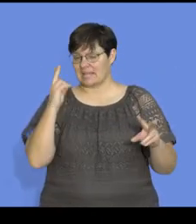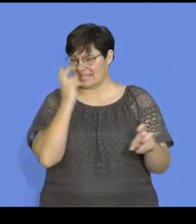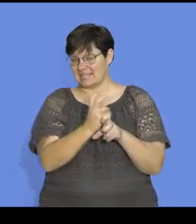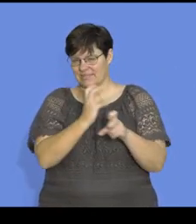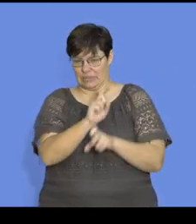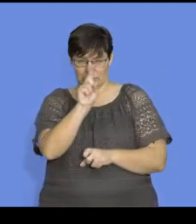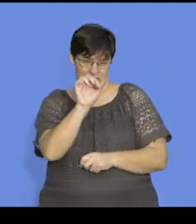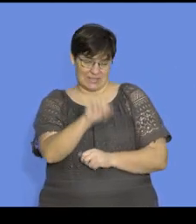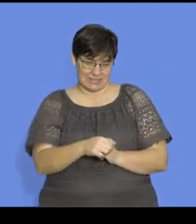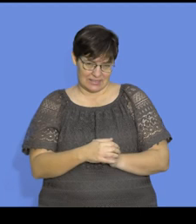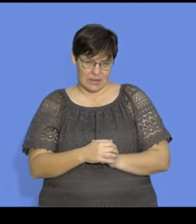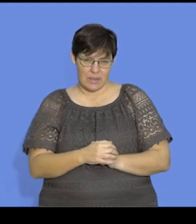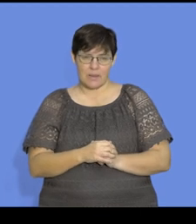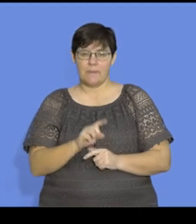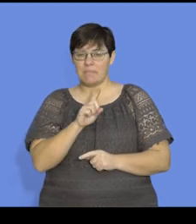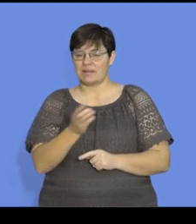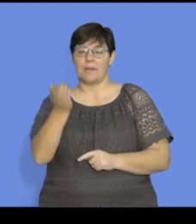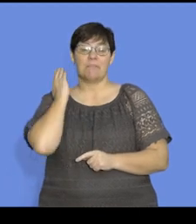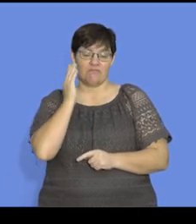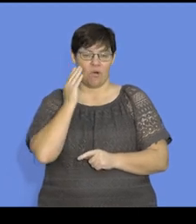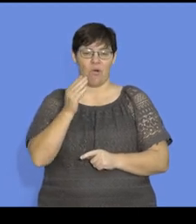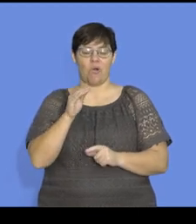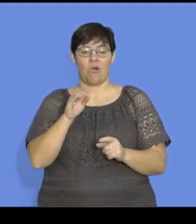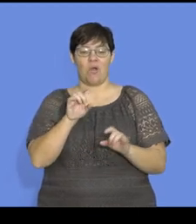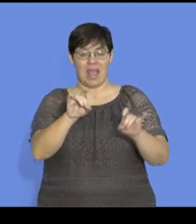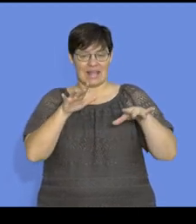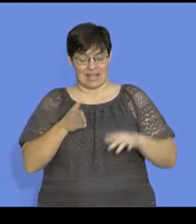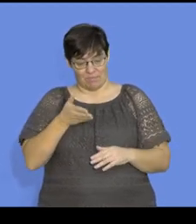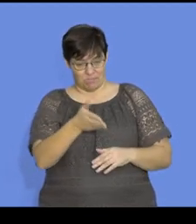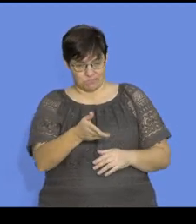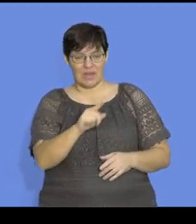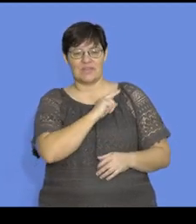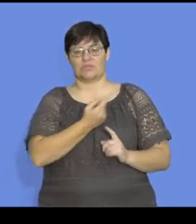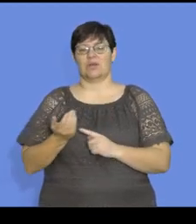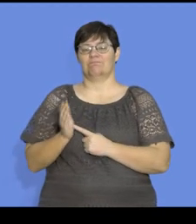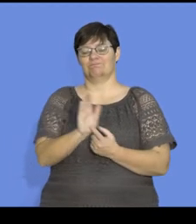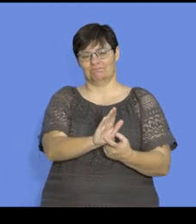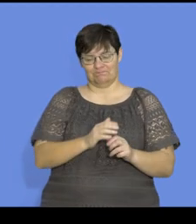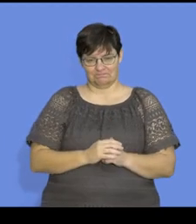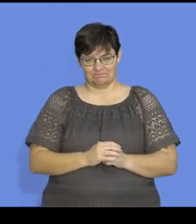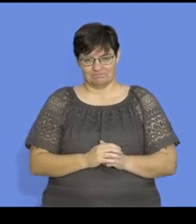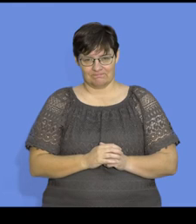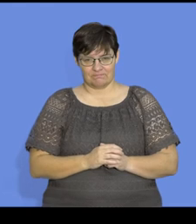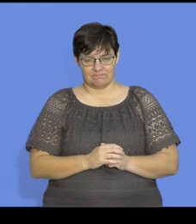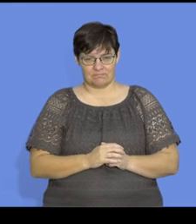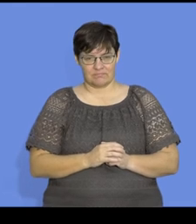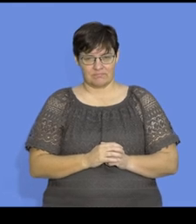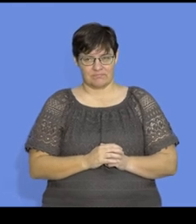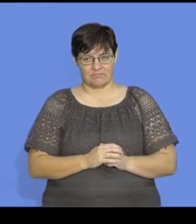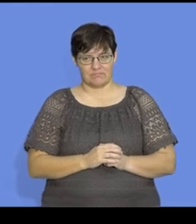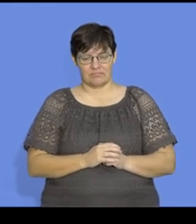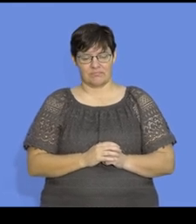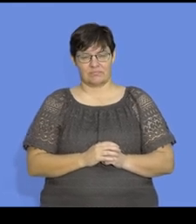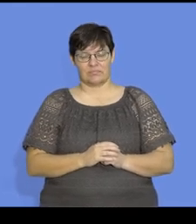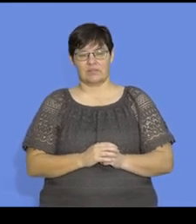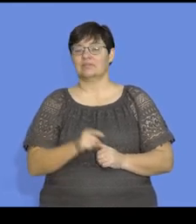difficult question that I did find in one of your past papers, and that is the reason why I did put it in. Okay,